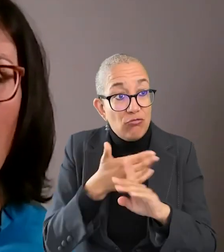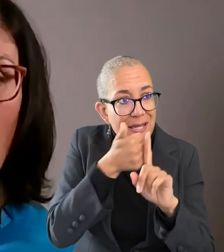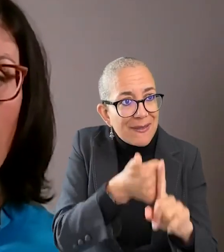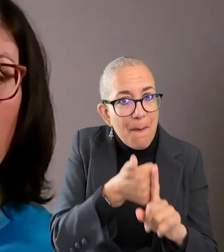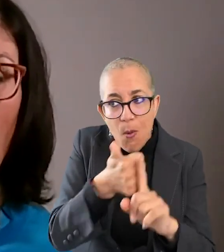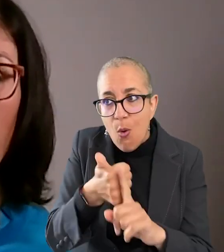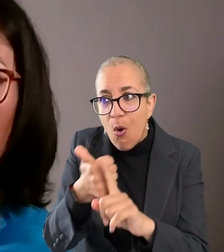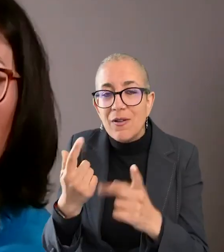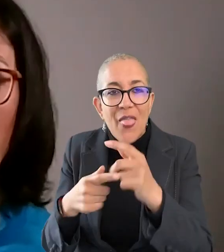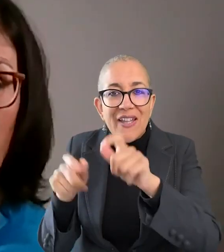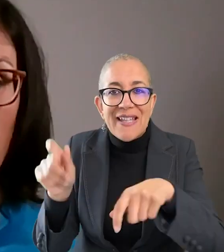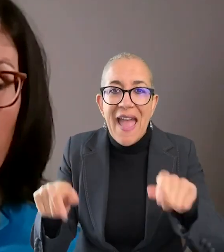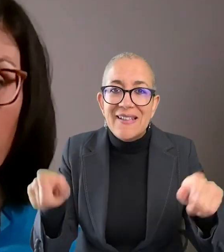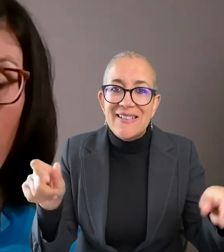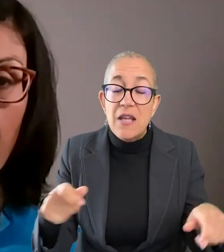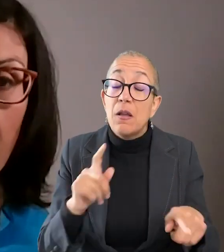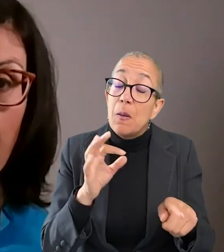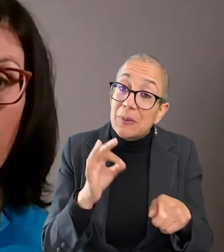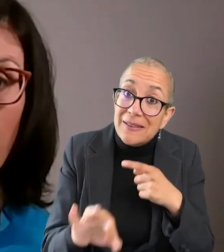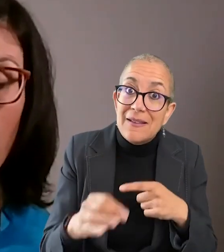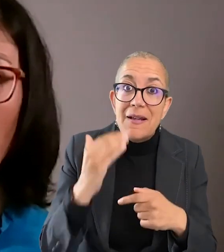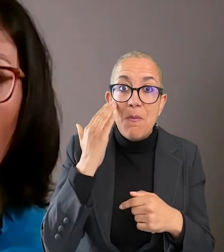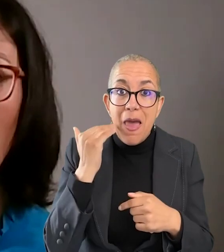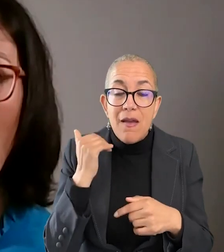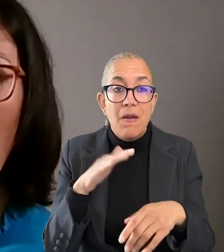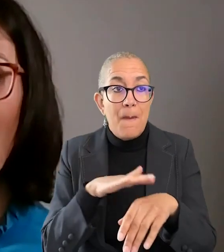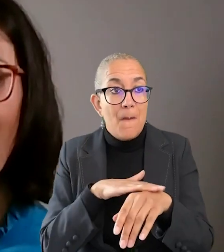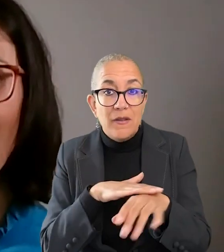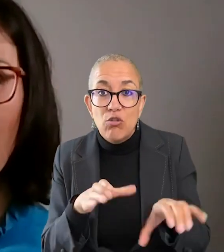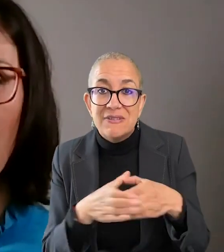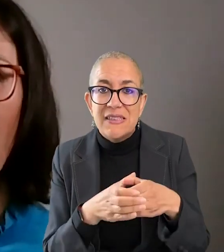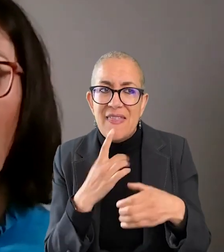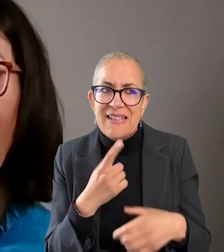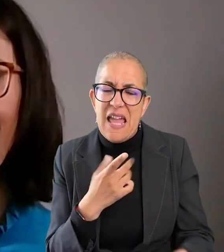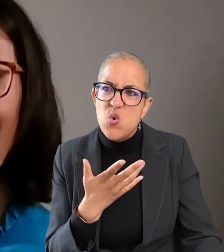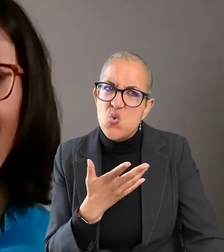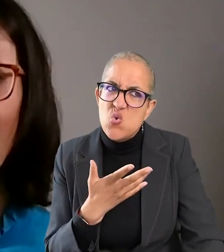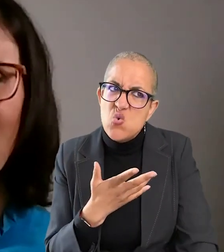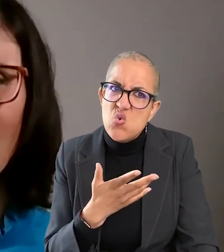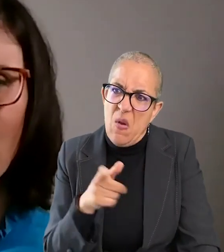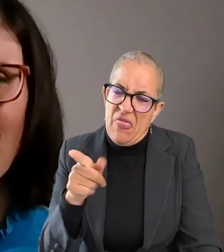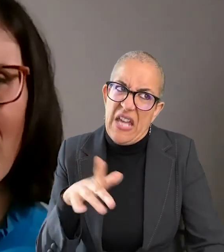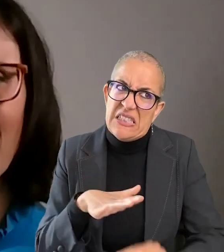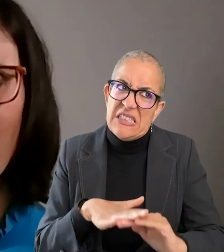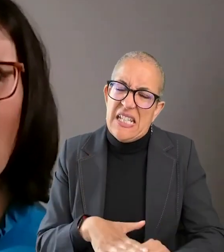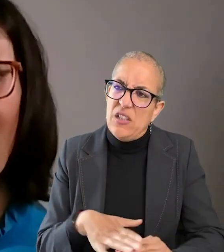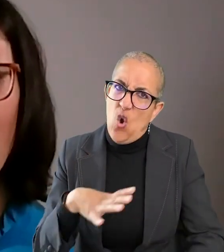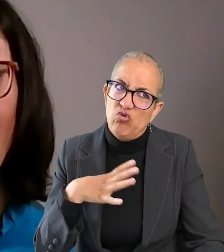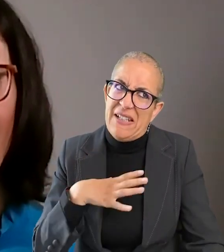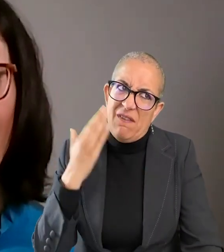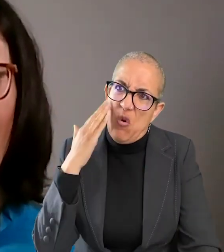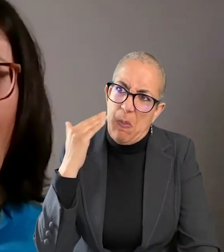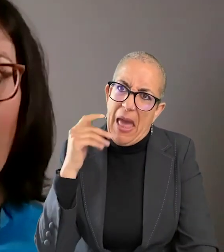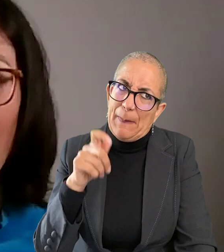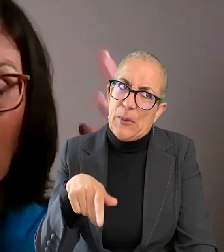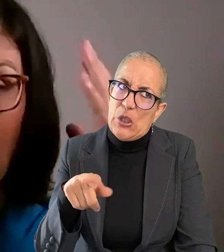candidates, and particularly Black and minority ethnic candidates who are told, well, you know, X seat isn't really ready for a Black